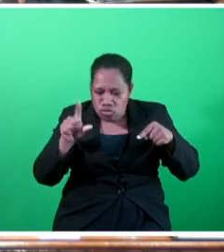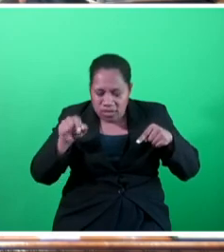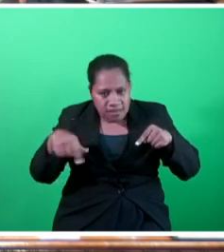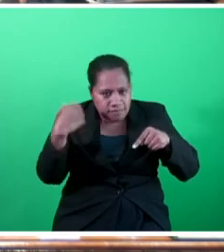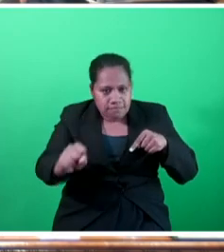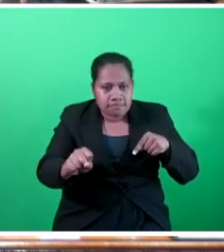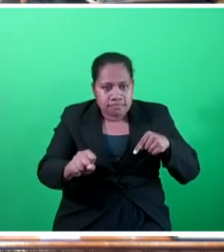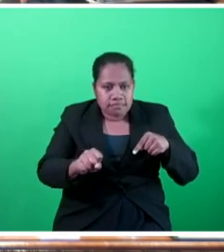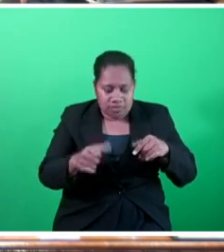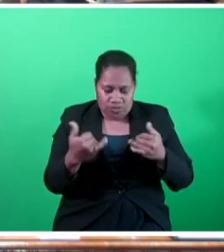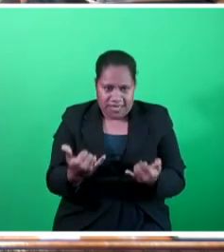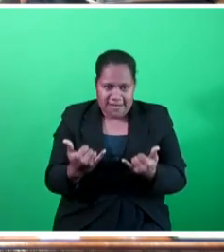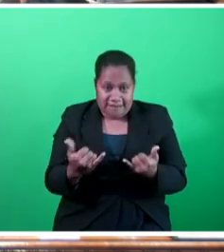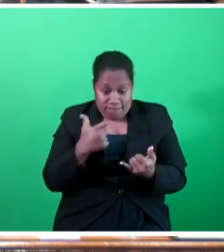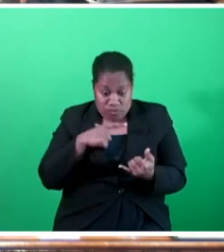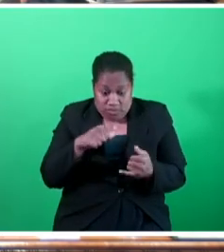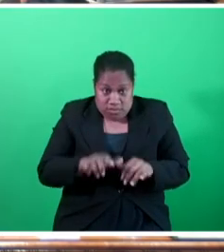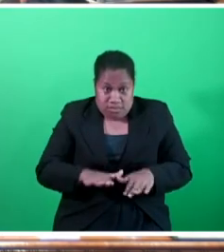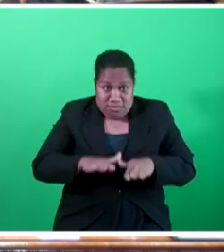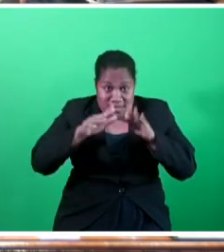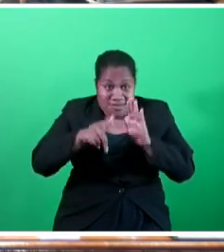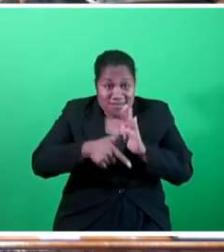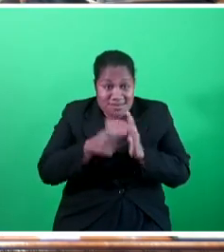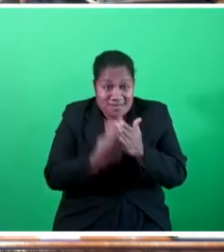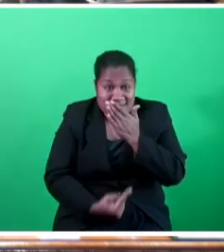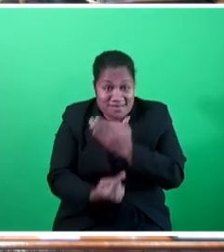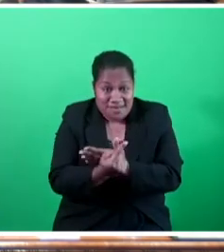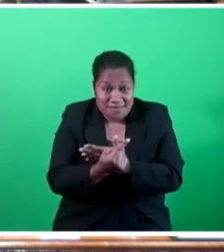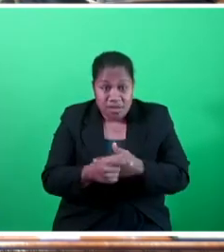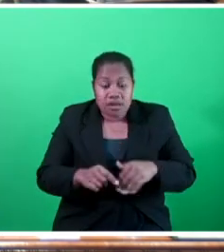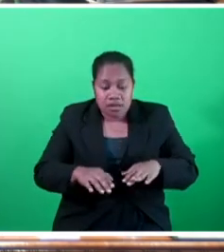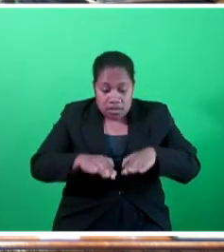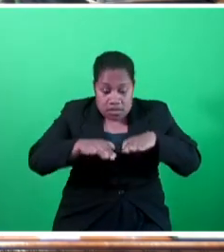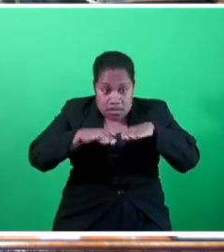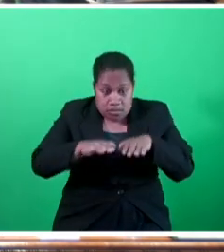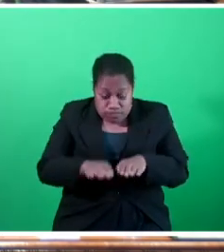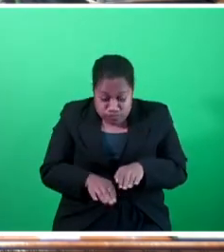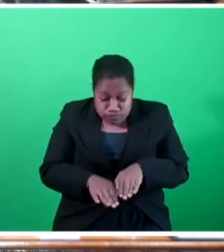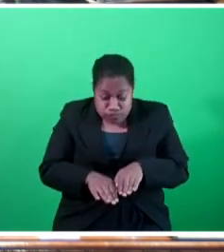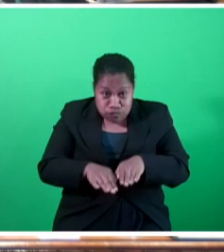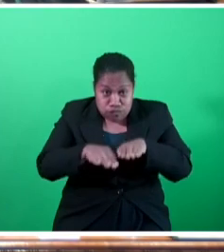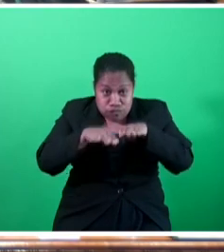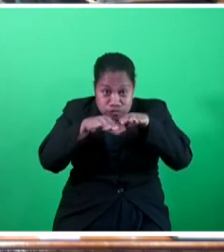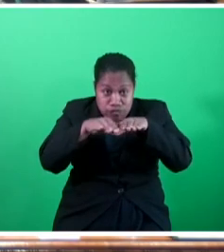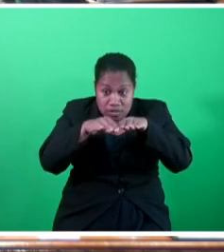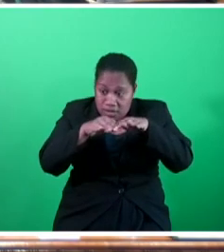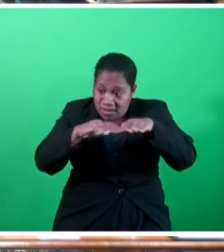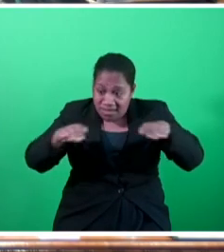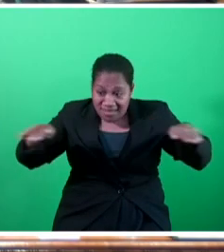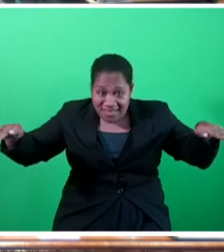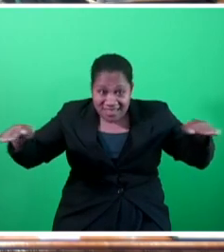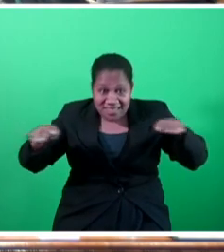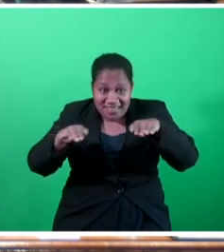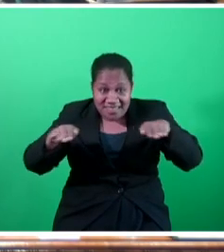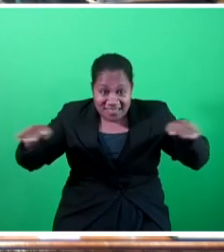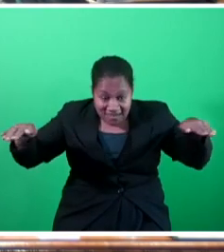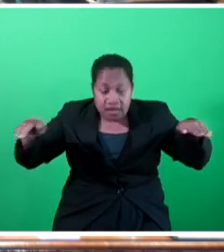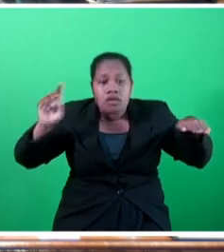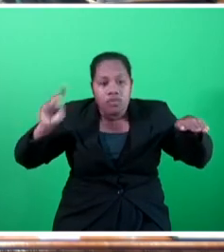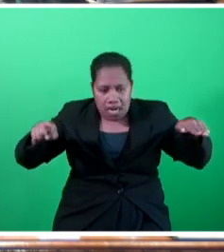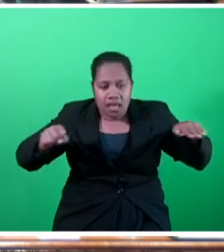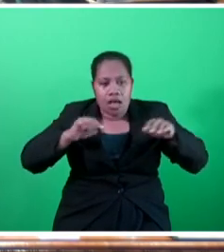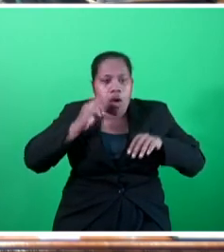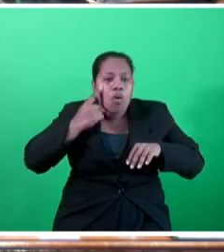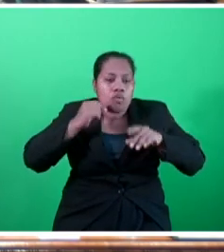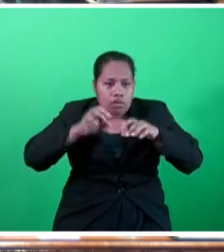cost, which will also mean you have to make sure nobody builds on those areas, and then you know that's very difficult to manage. So we rather go